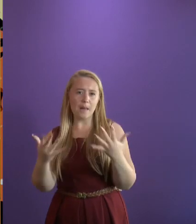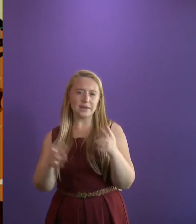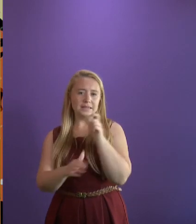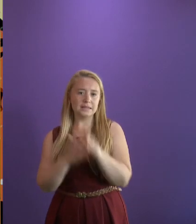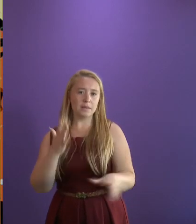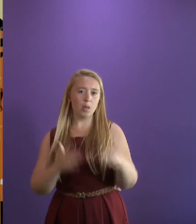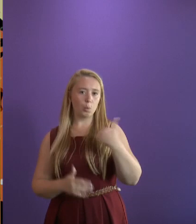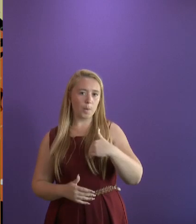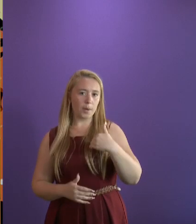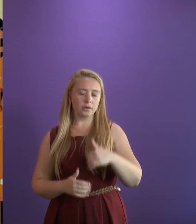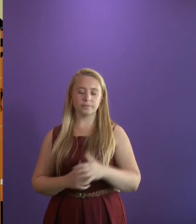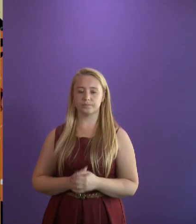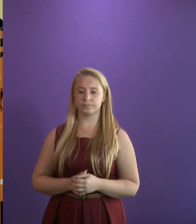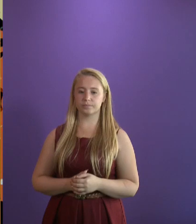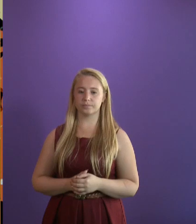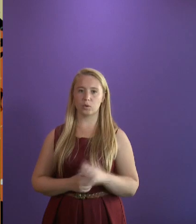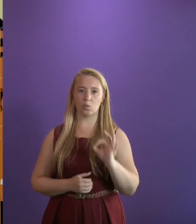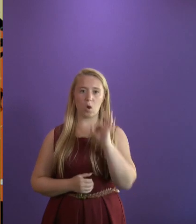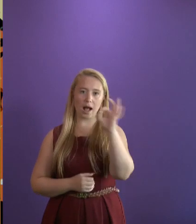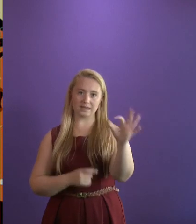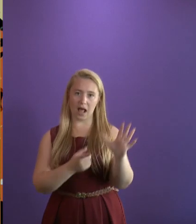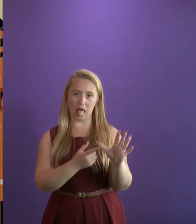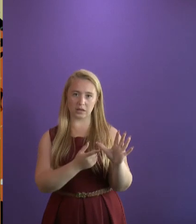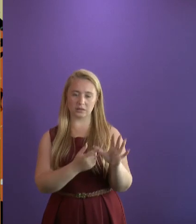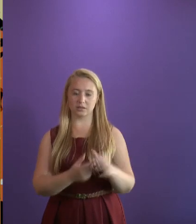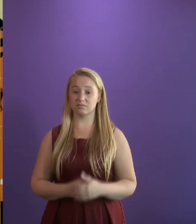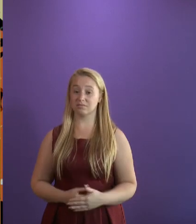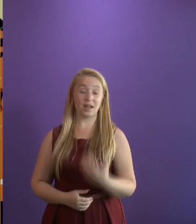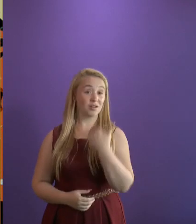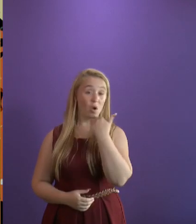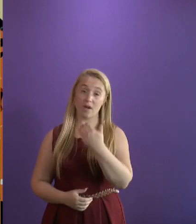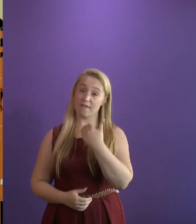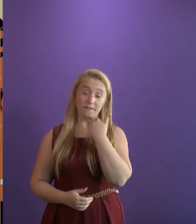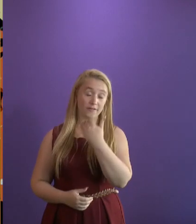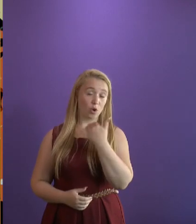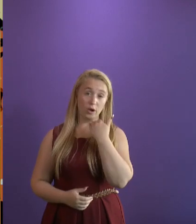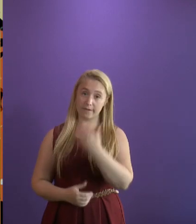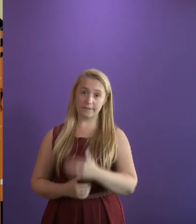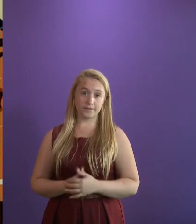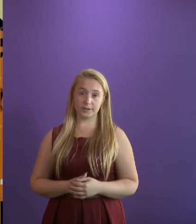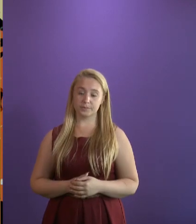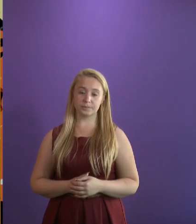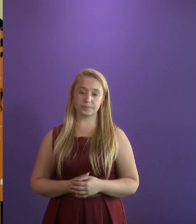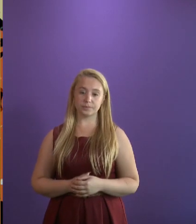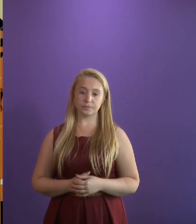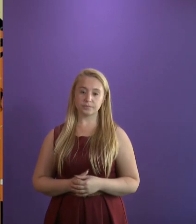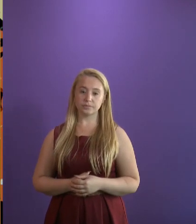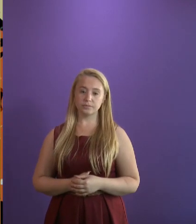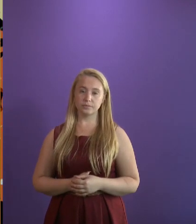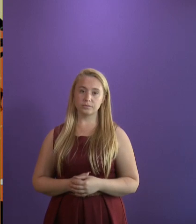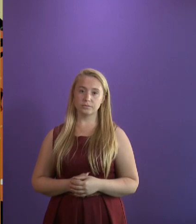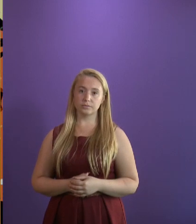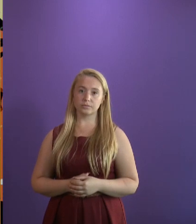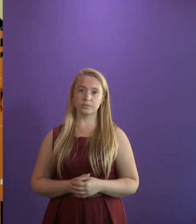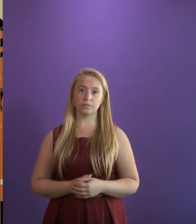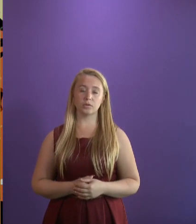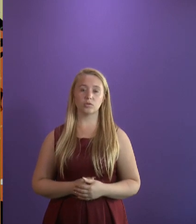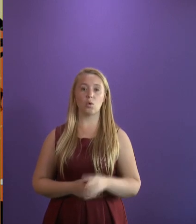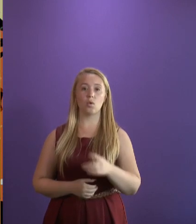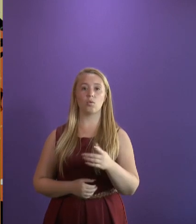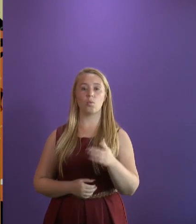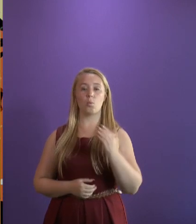Alison. Not enough, certainly. Absolutely not enough. And I think one thing, the Women